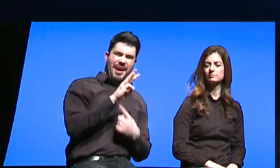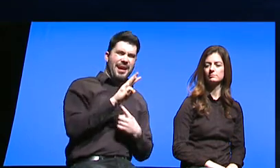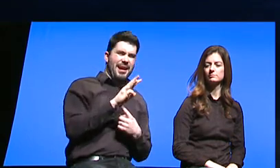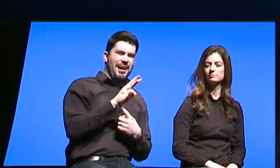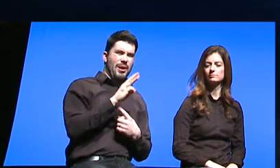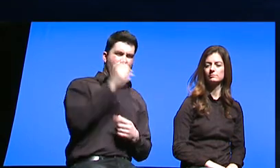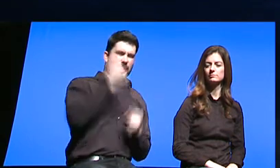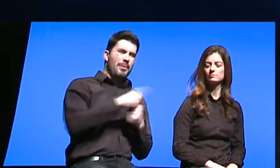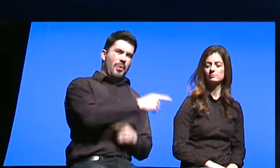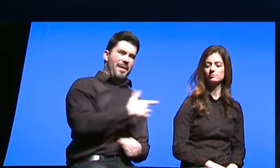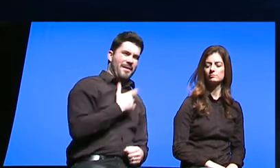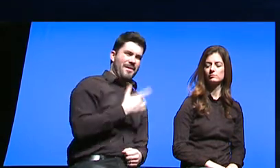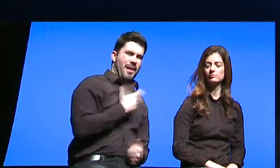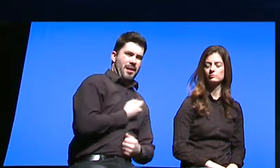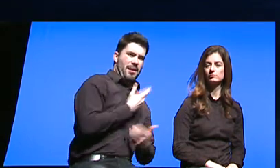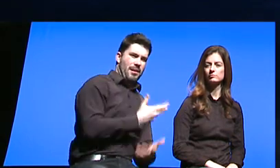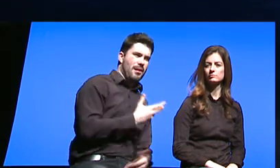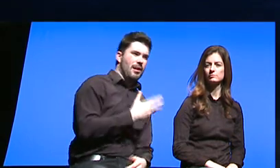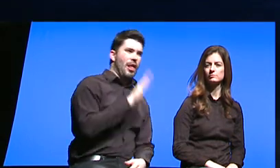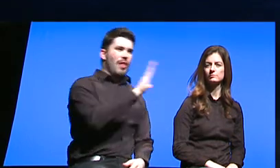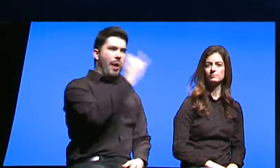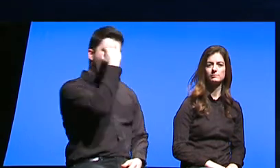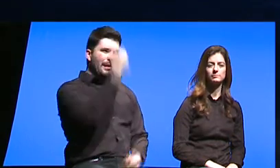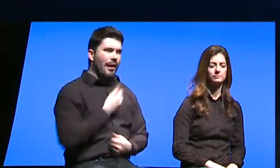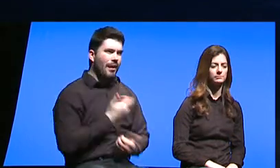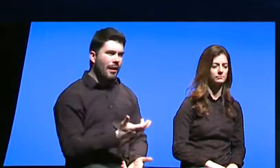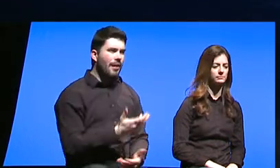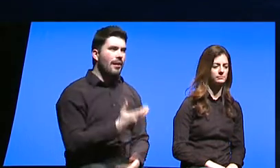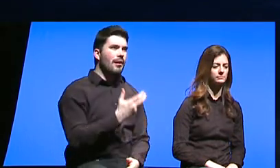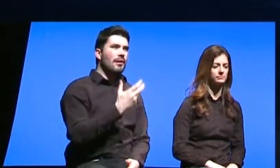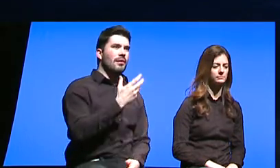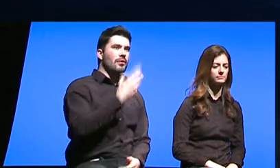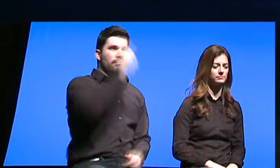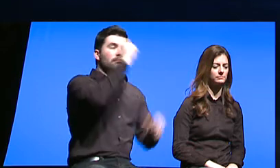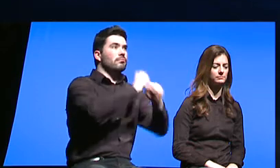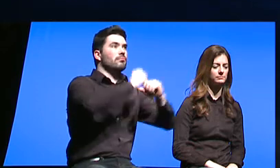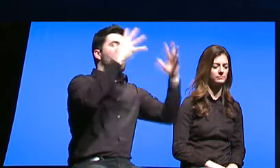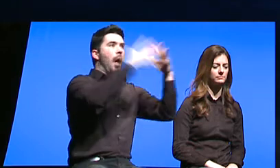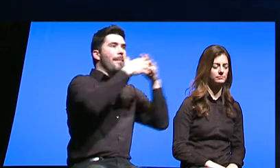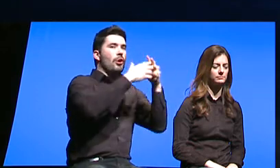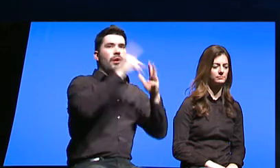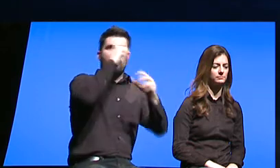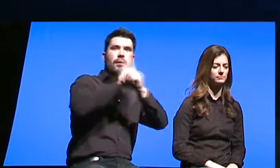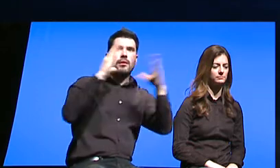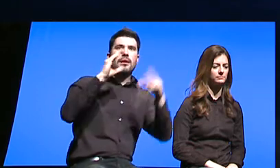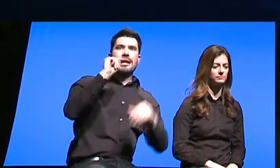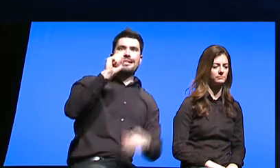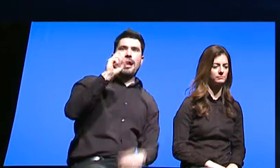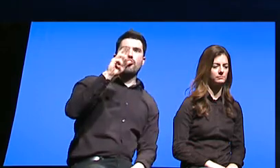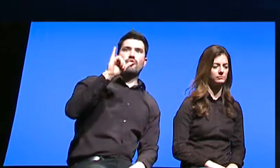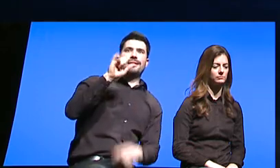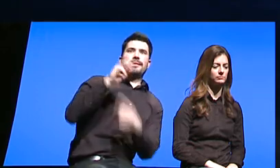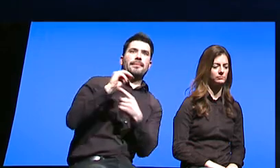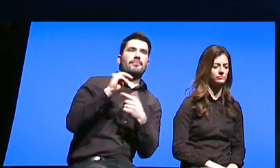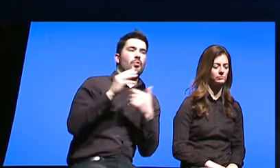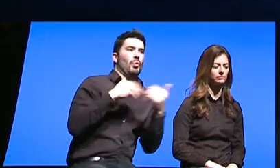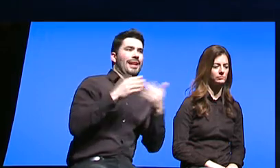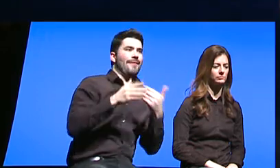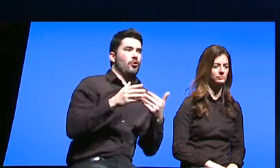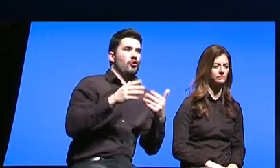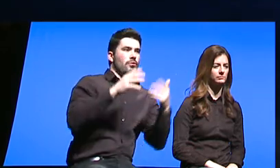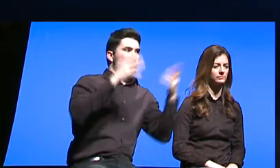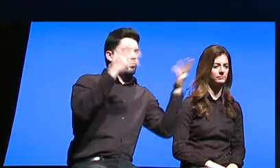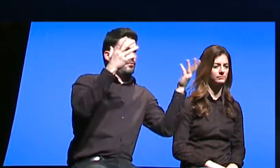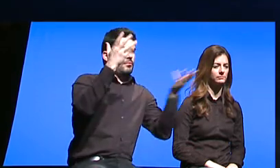felt the way they did. This is why this person has this idea of what America or what terrorism or what their identity is being shaped by